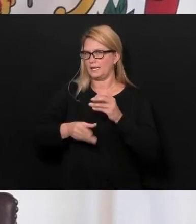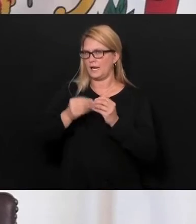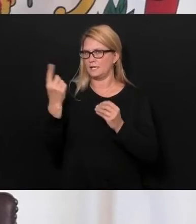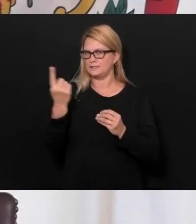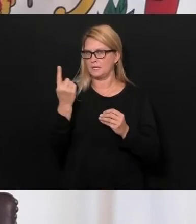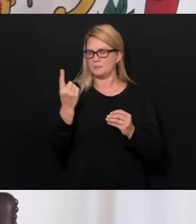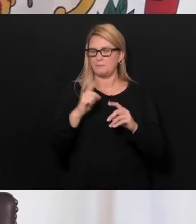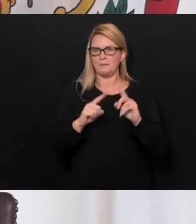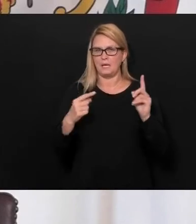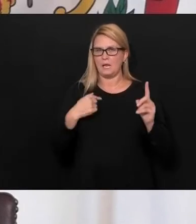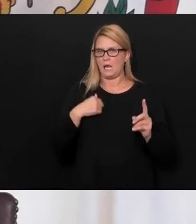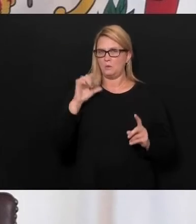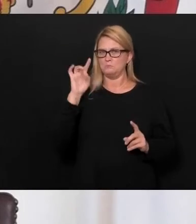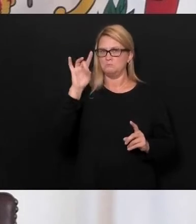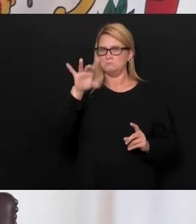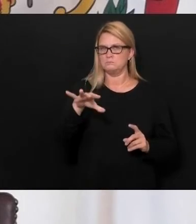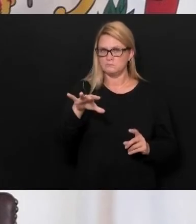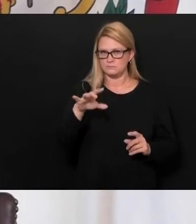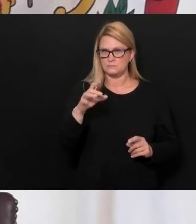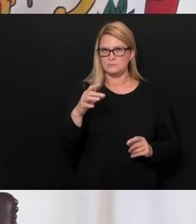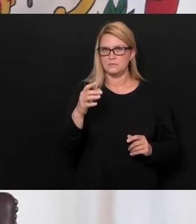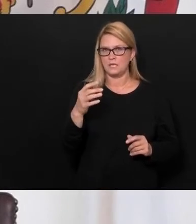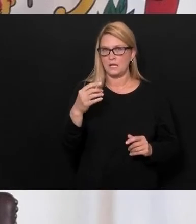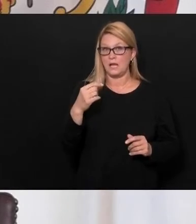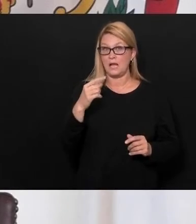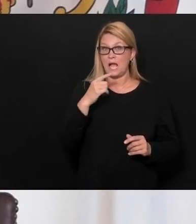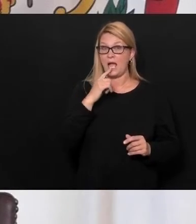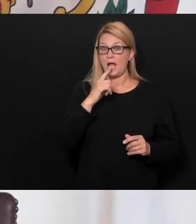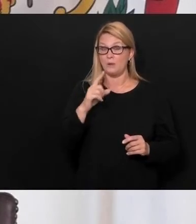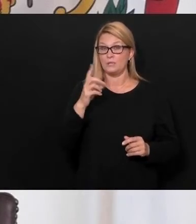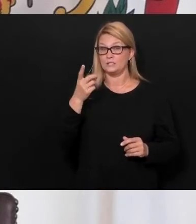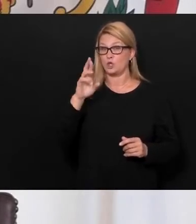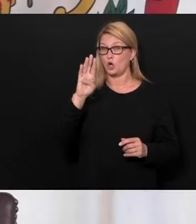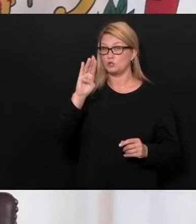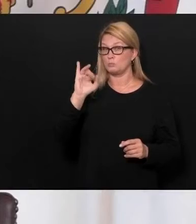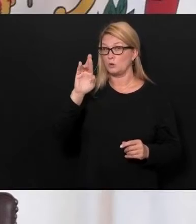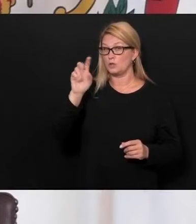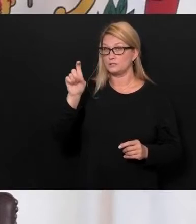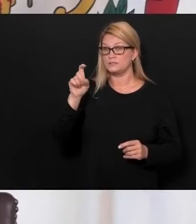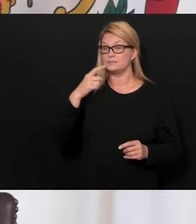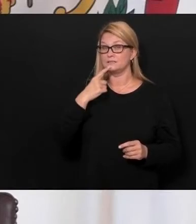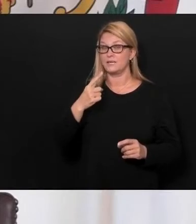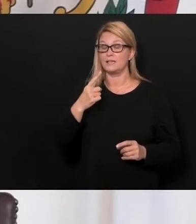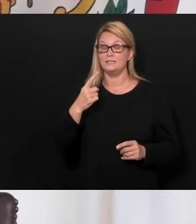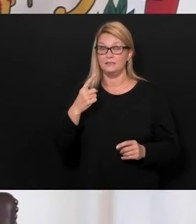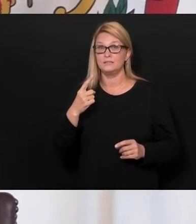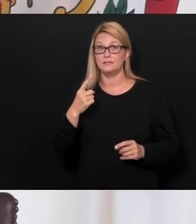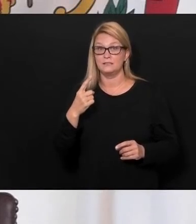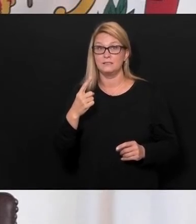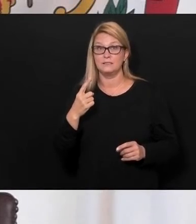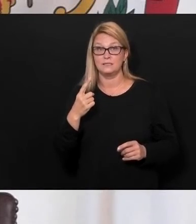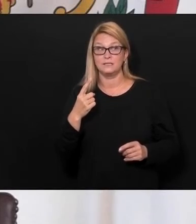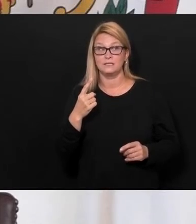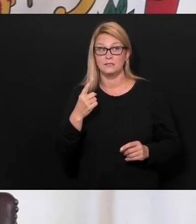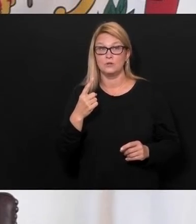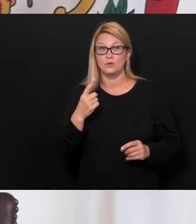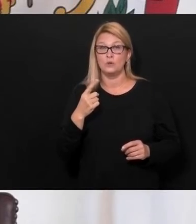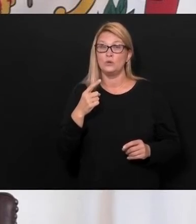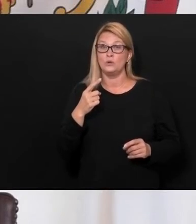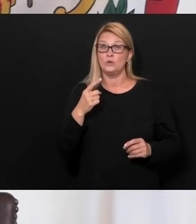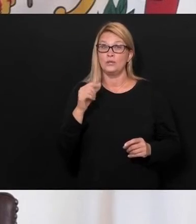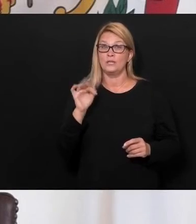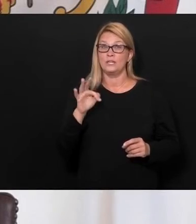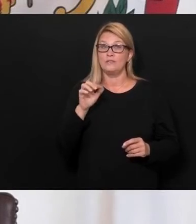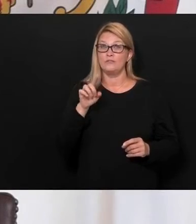but Paul, I love what Dr. Burke said the other day when she said, you know, if